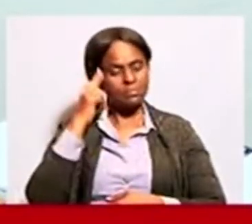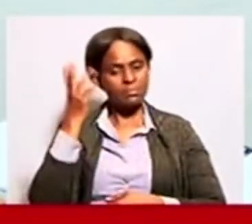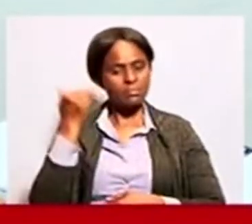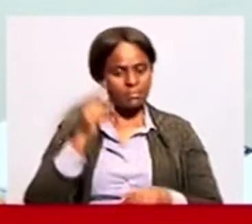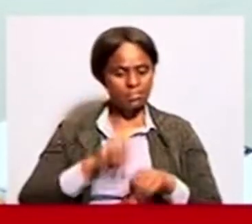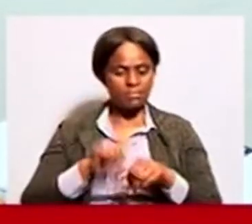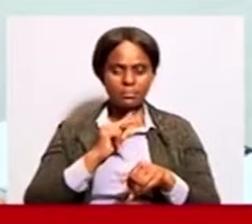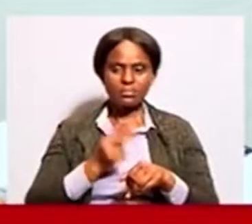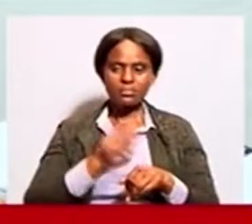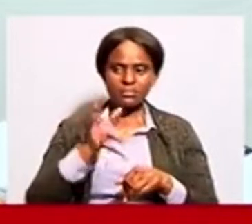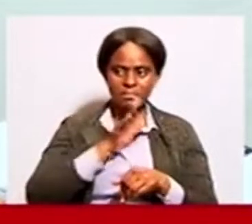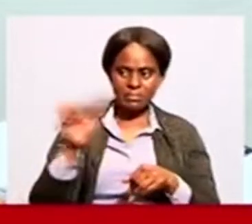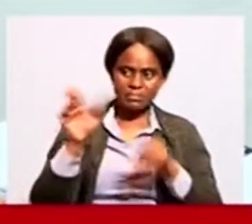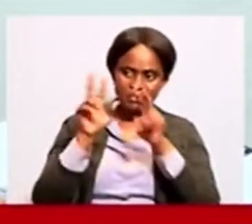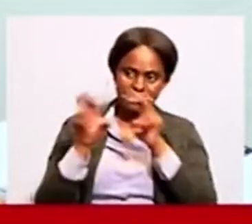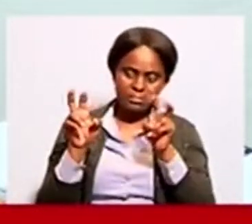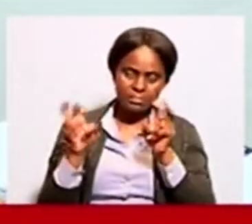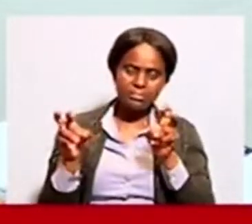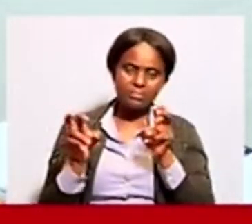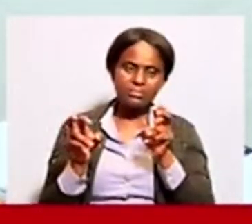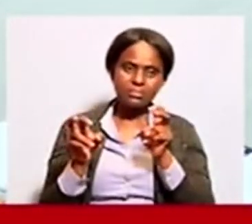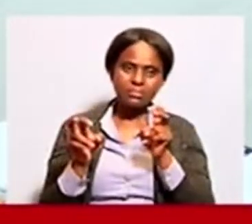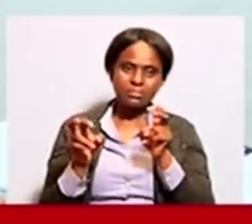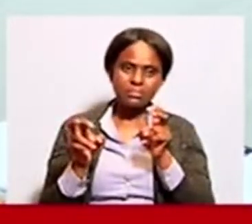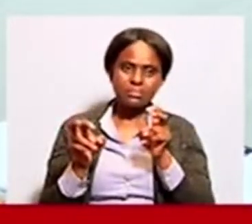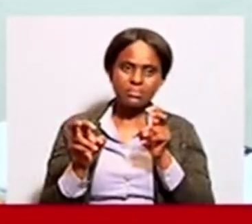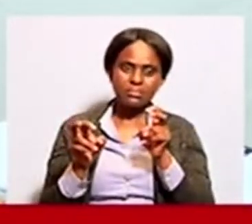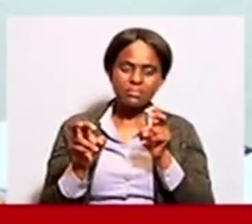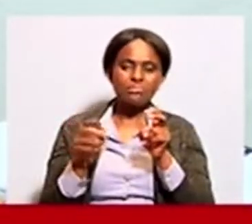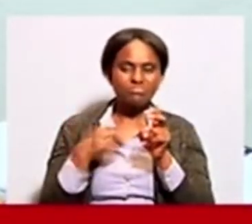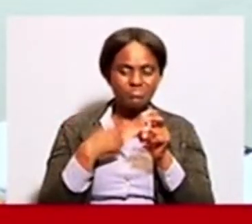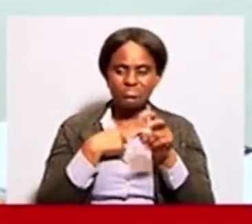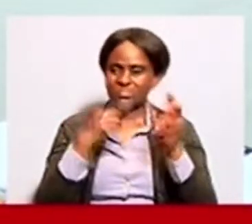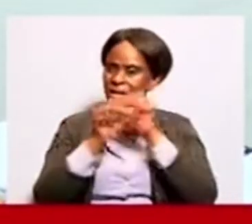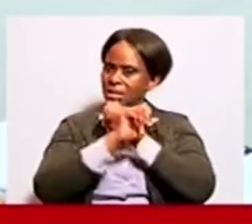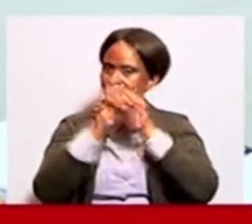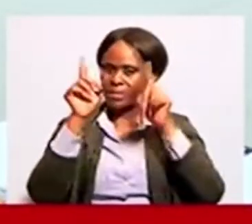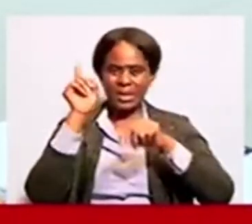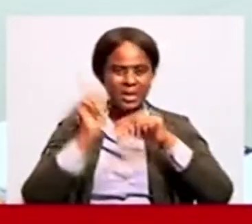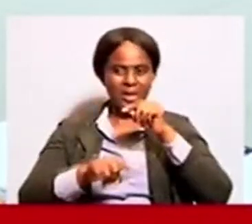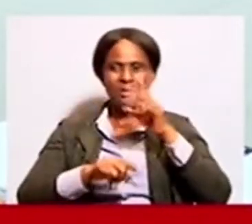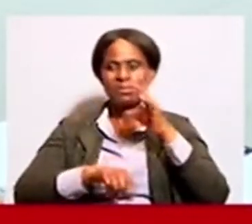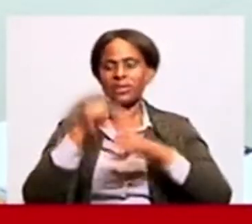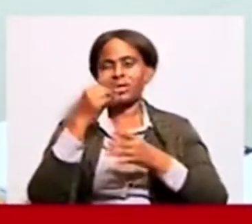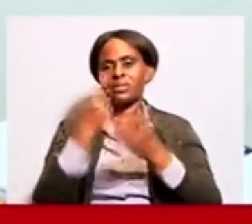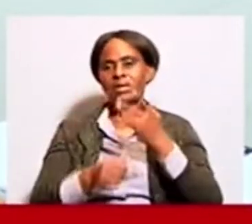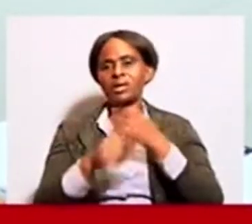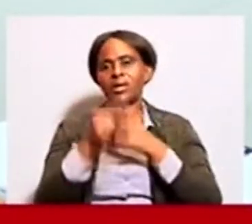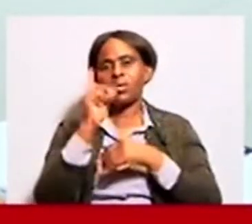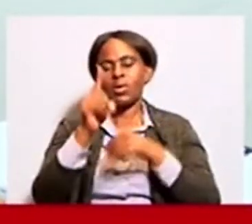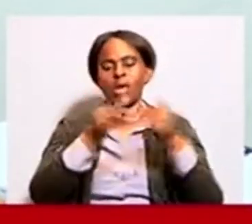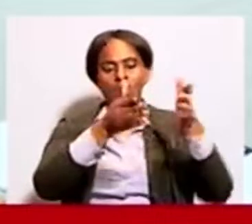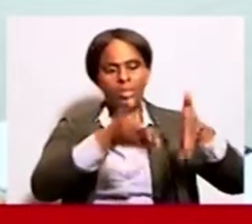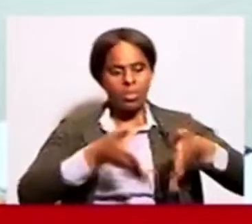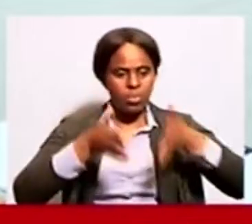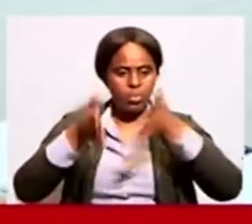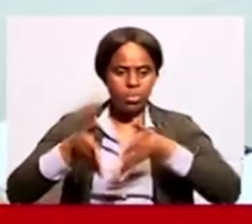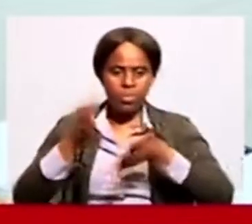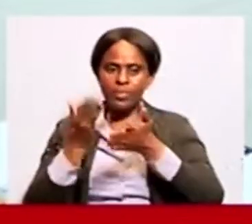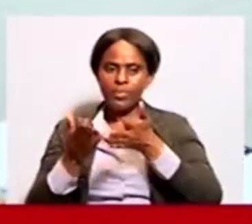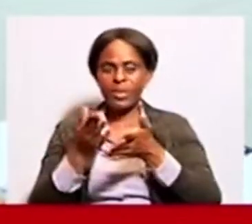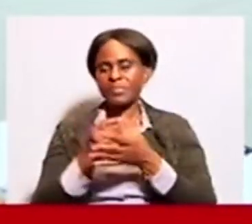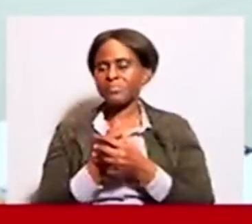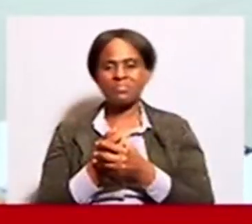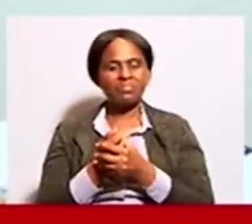committee, we went to check on. I wouldn't be surprised to find that one of these drainages we are looking at, maybe that